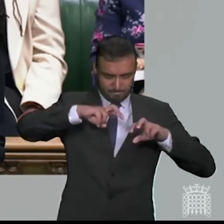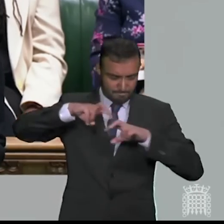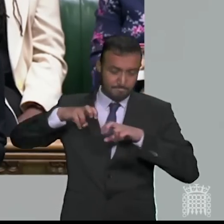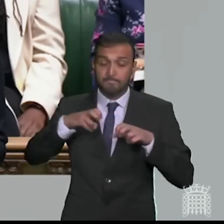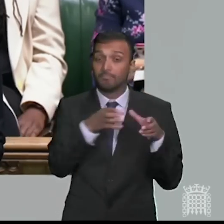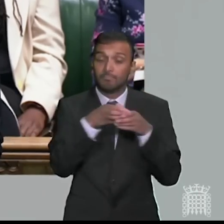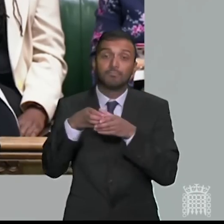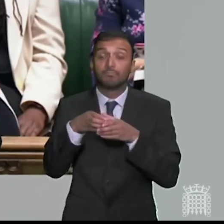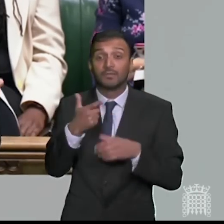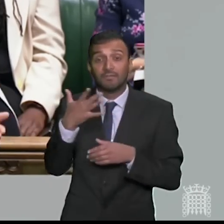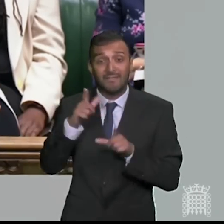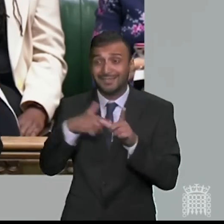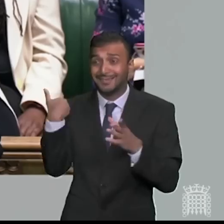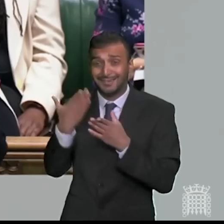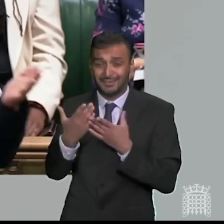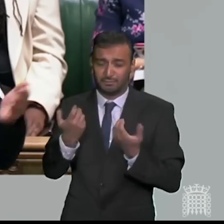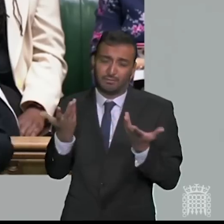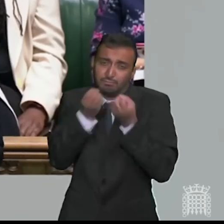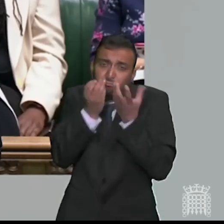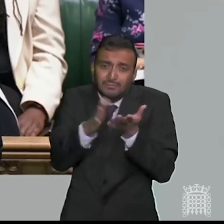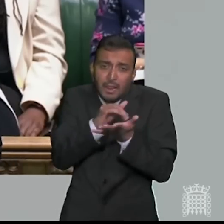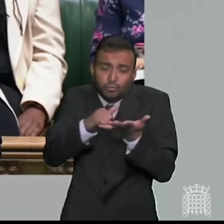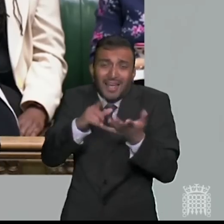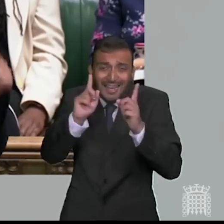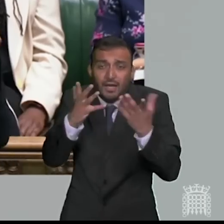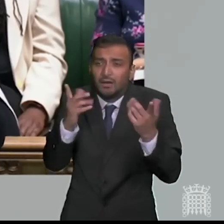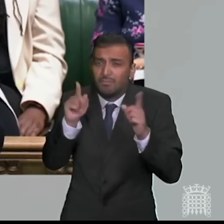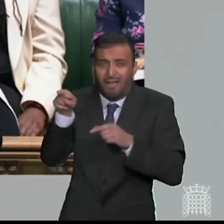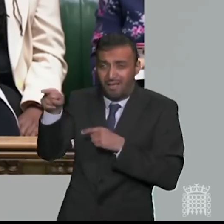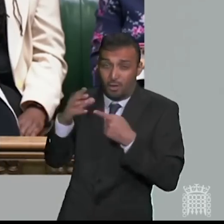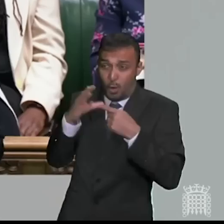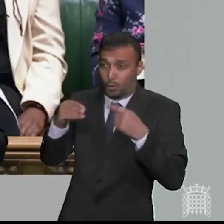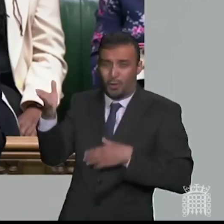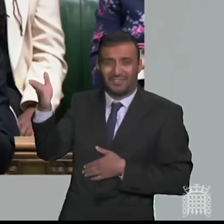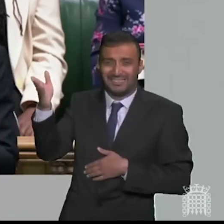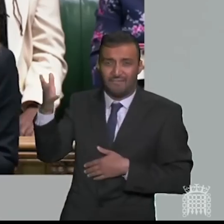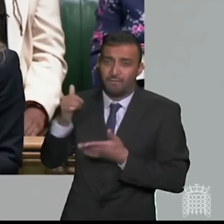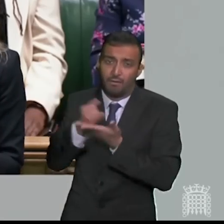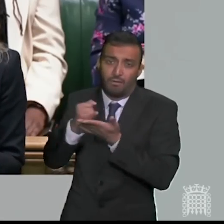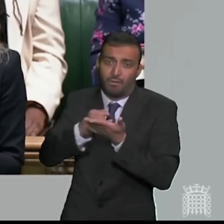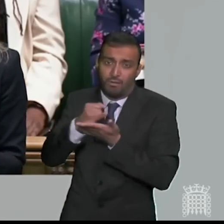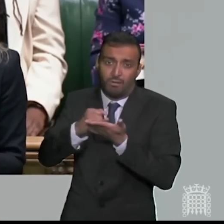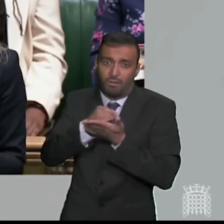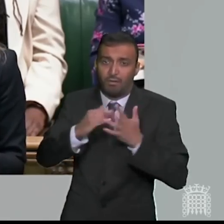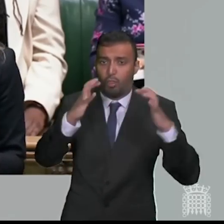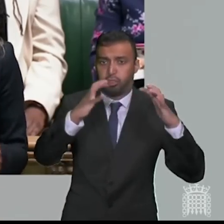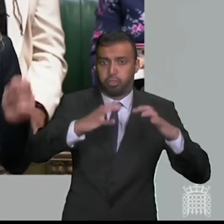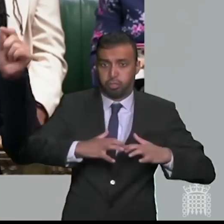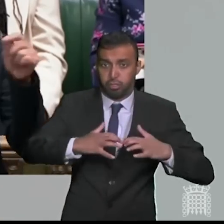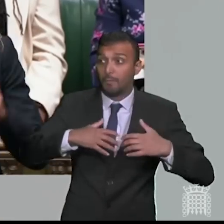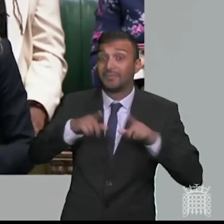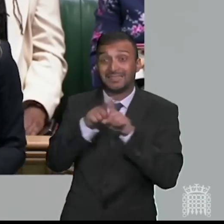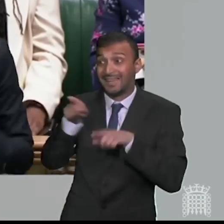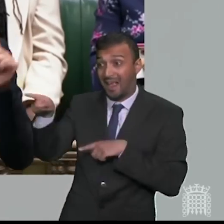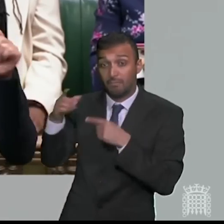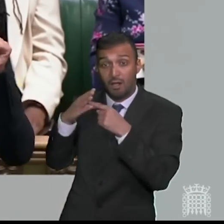health service faces either managed decline under the Tories or a Labour government with a radical new health and wellbeing strategy